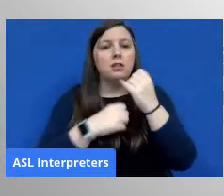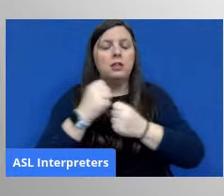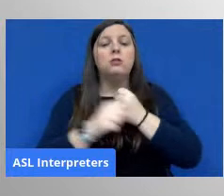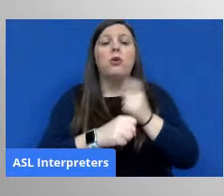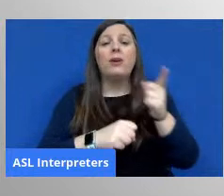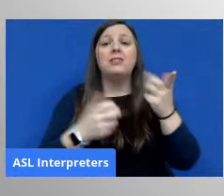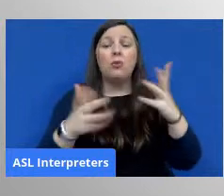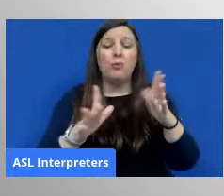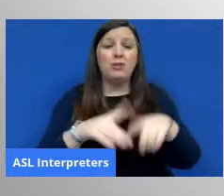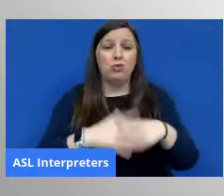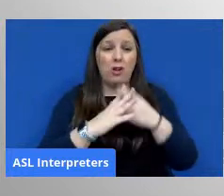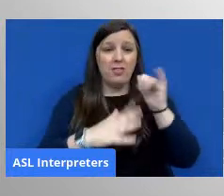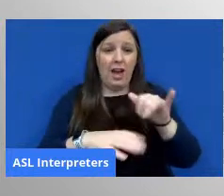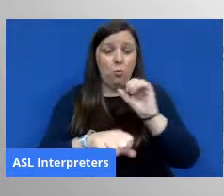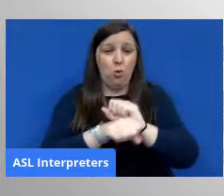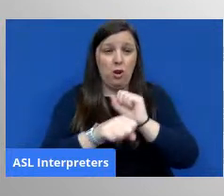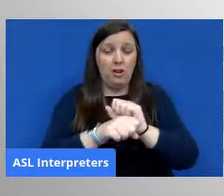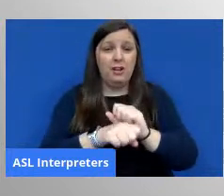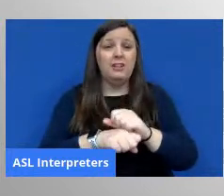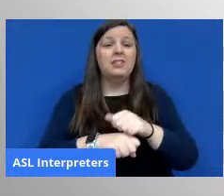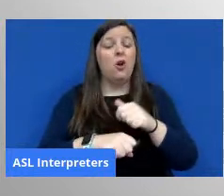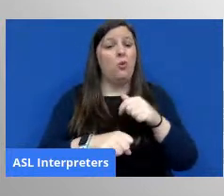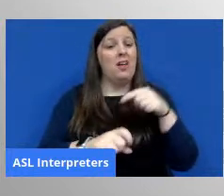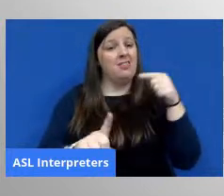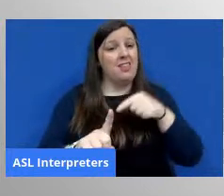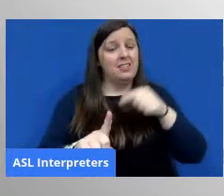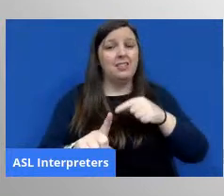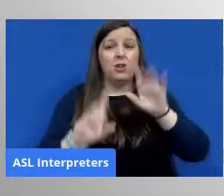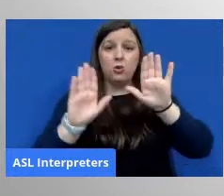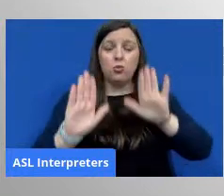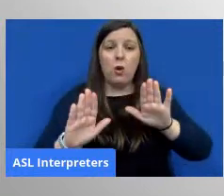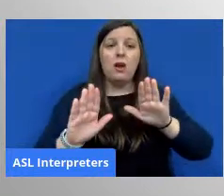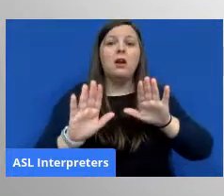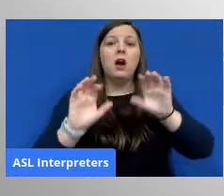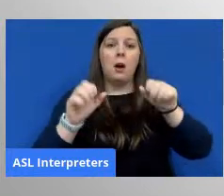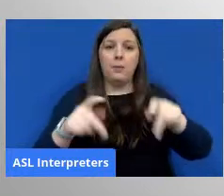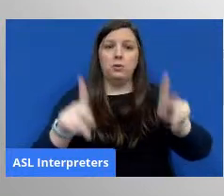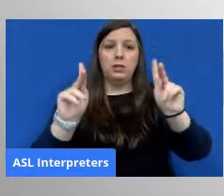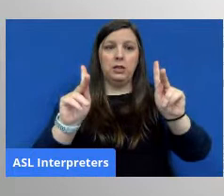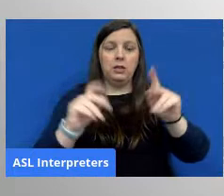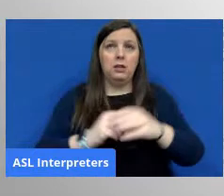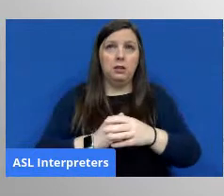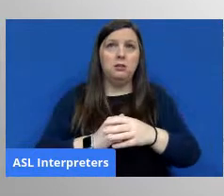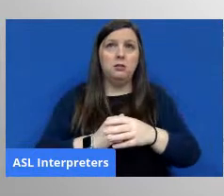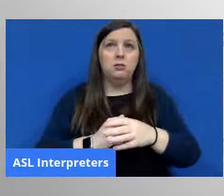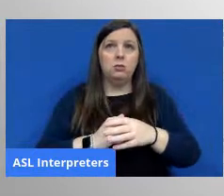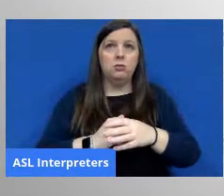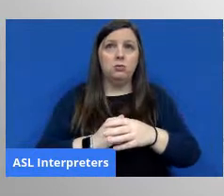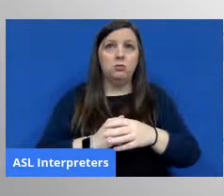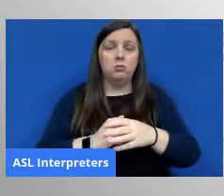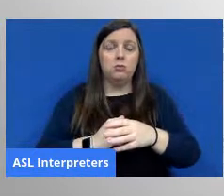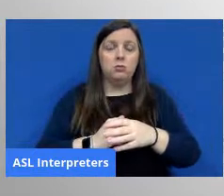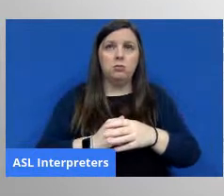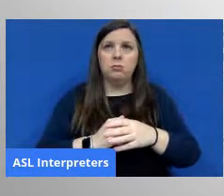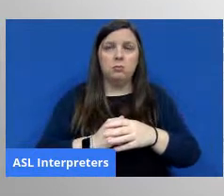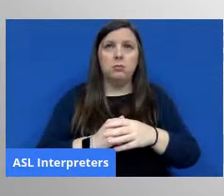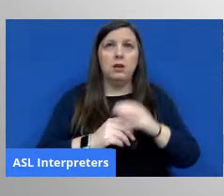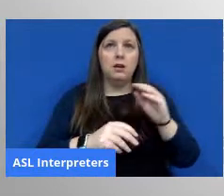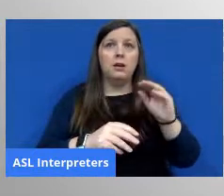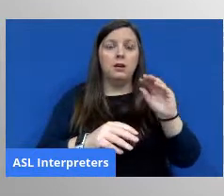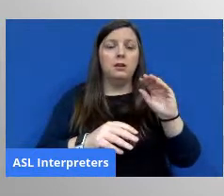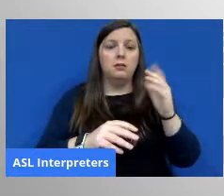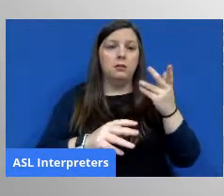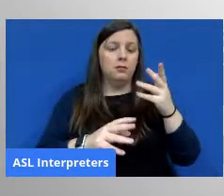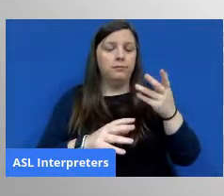work. So this is a great opportunity to link him in so that they don't have to be redundant in that. Could you put